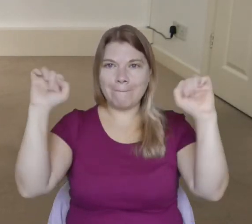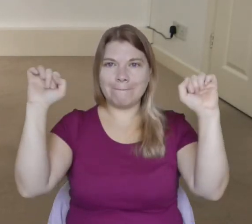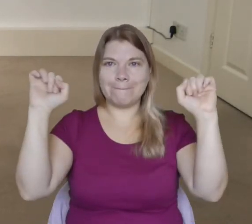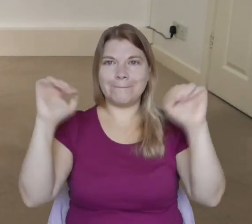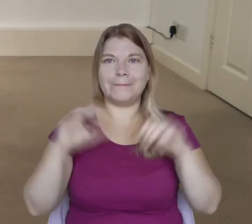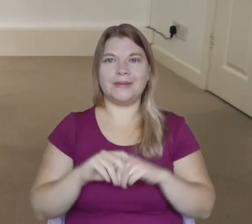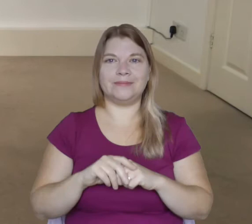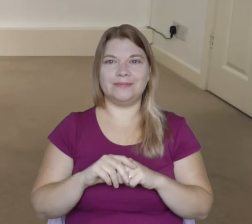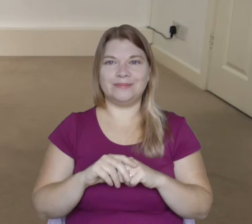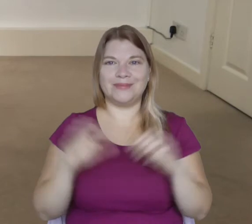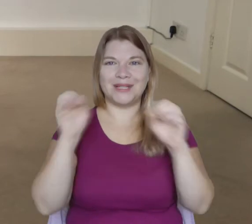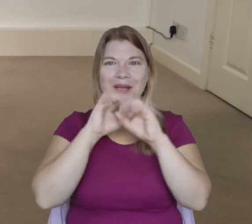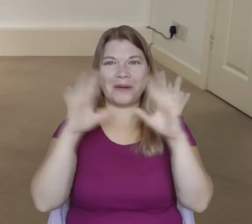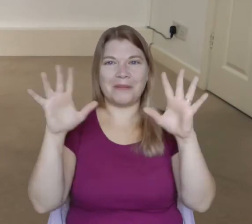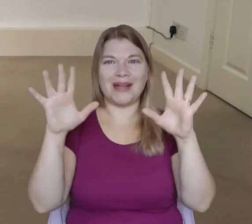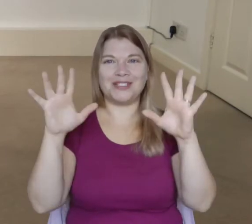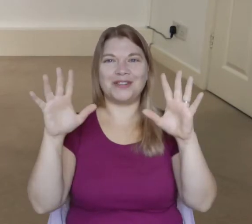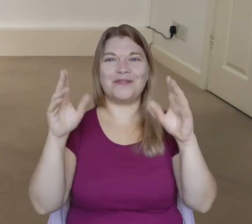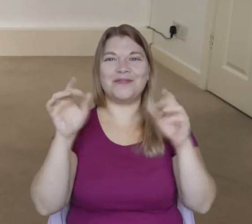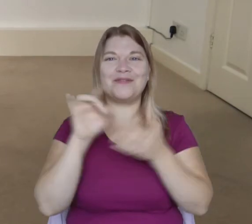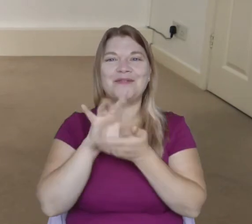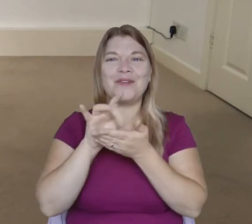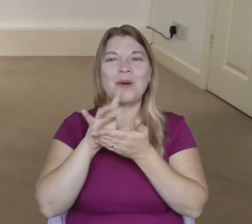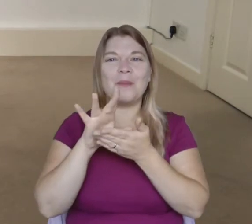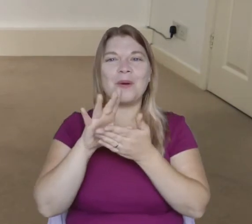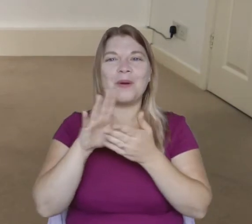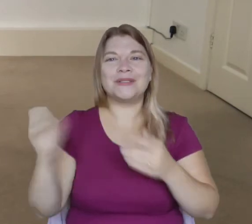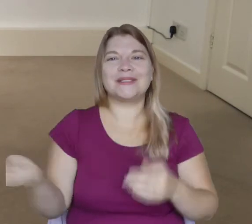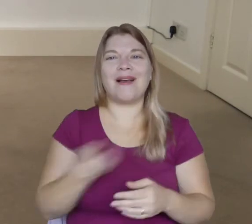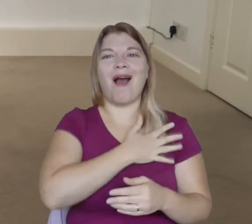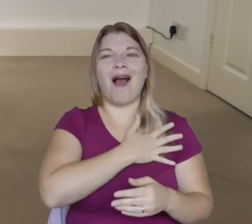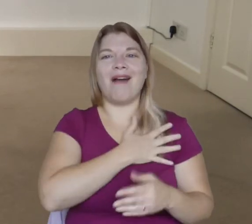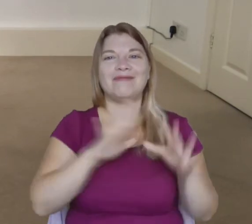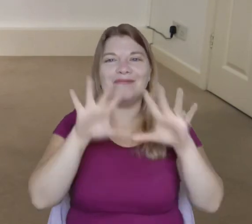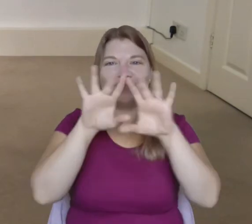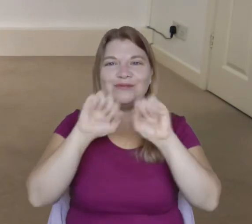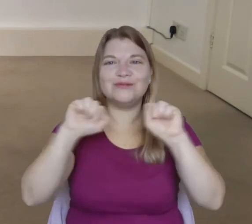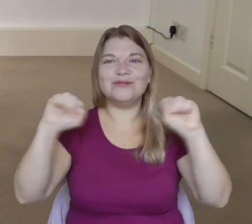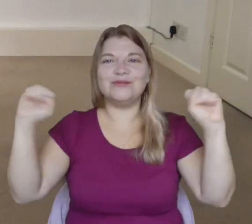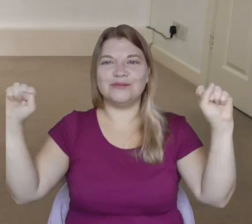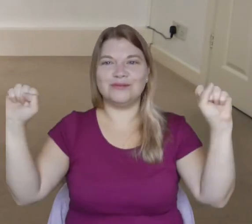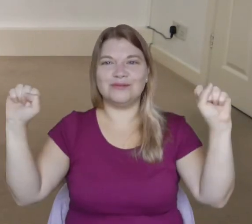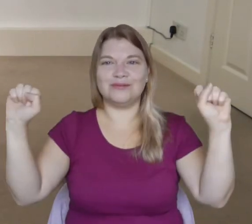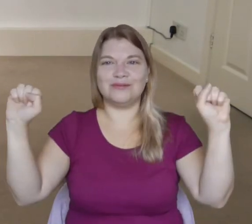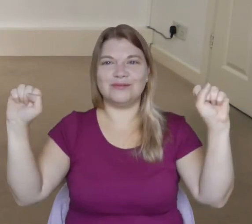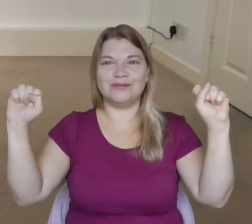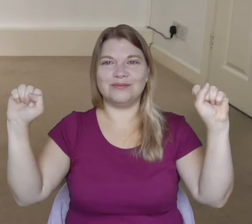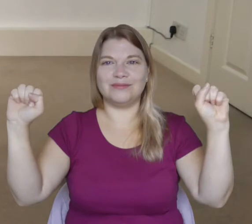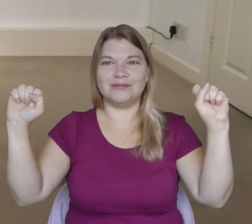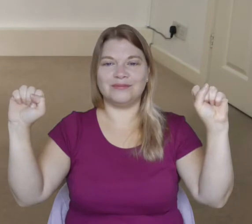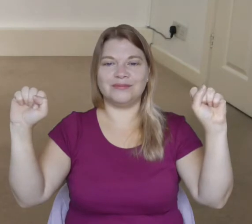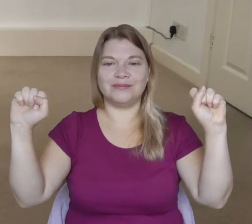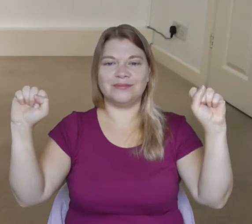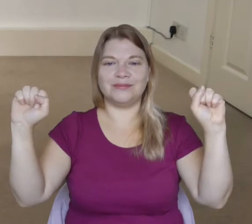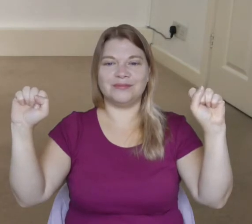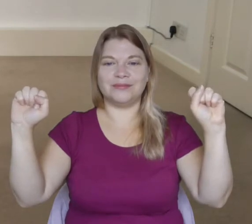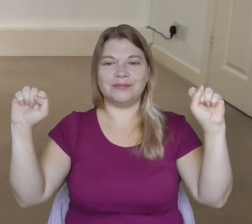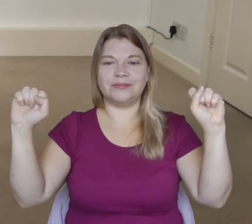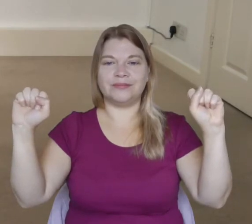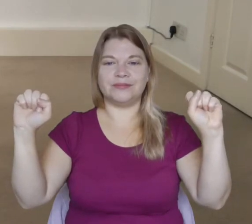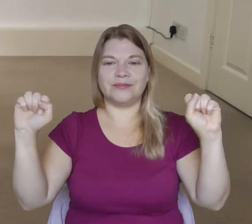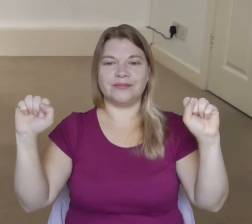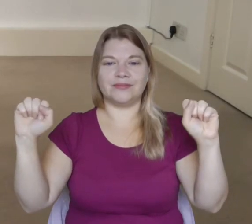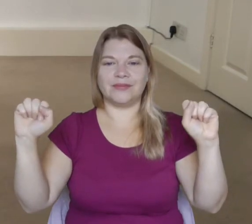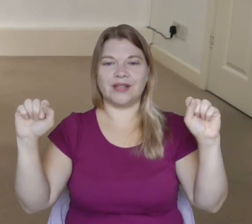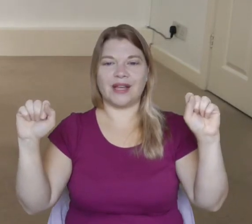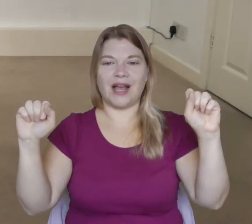can imagine that you've got a football scarf that you're stretching between your two hands. And then if you take your